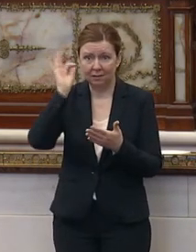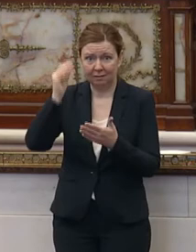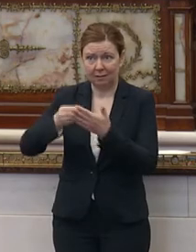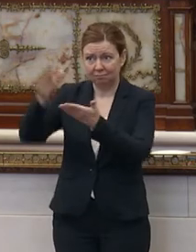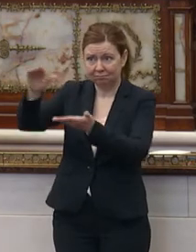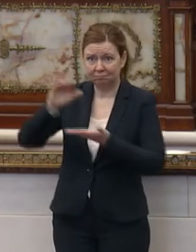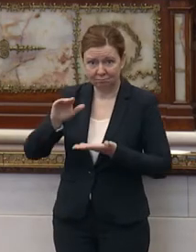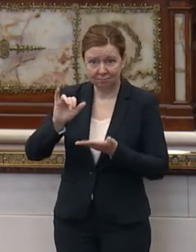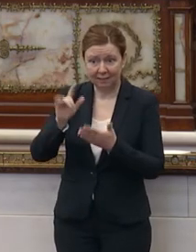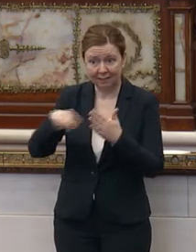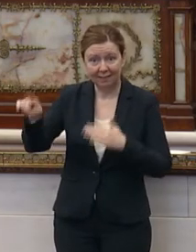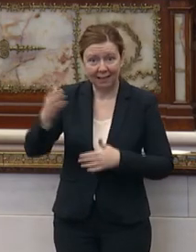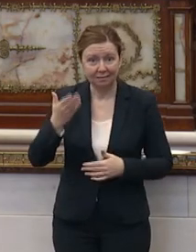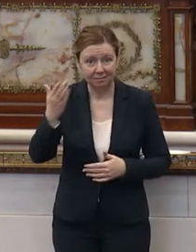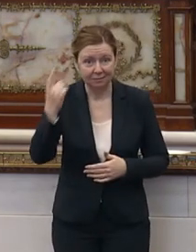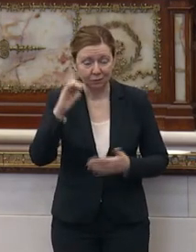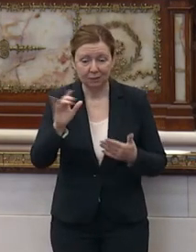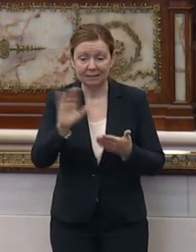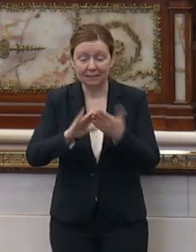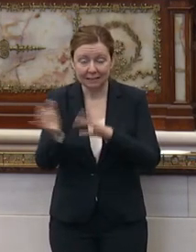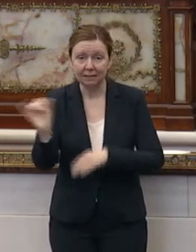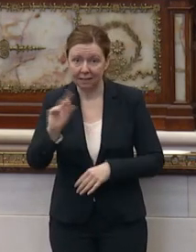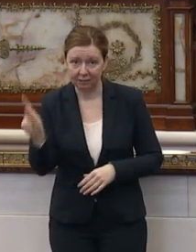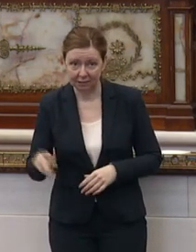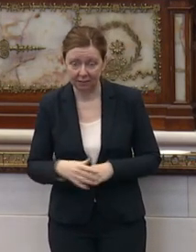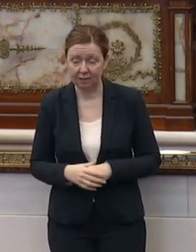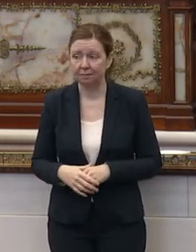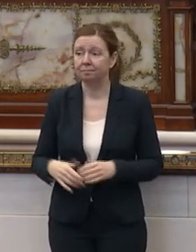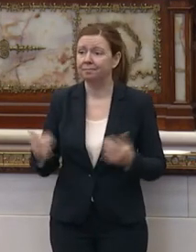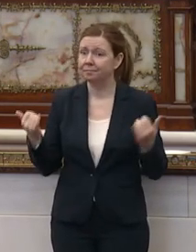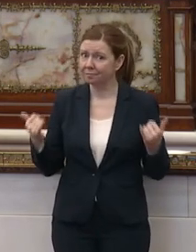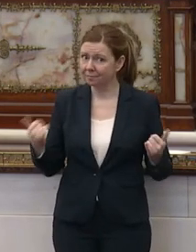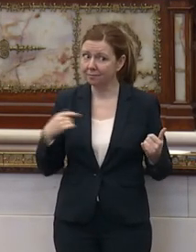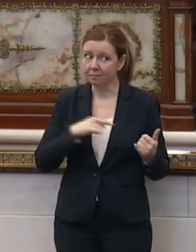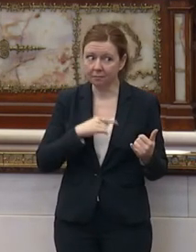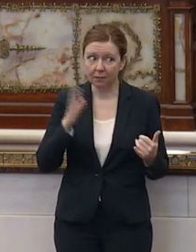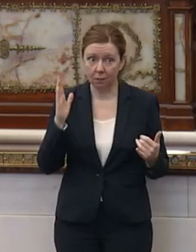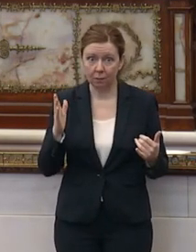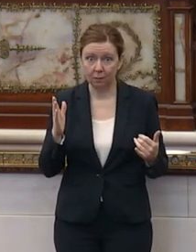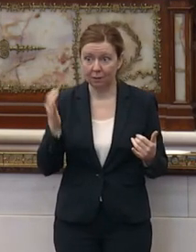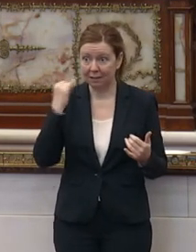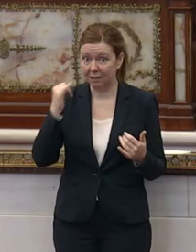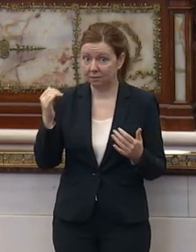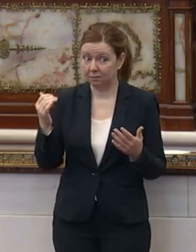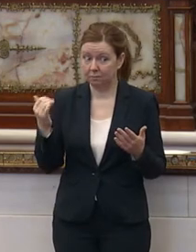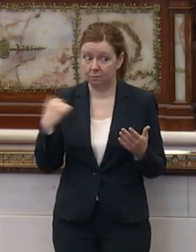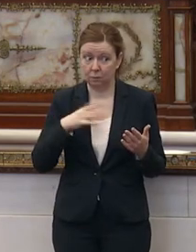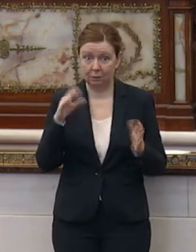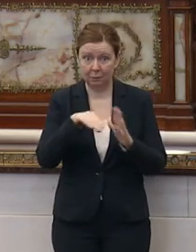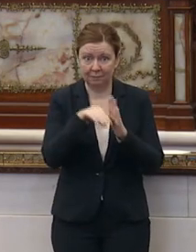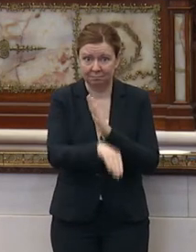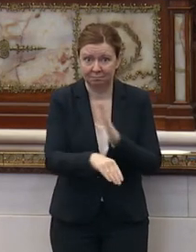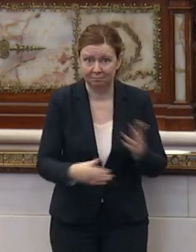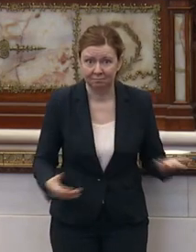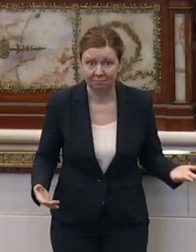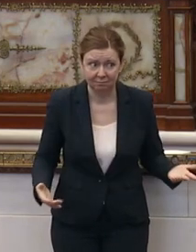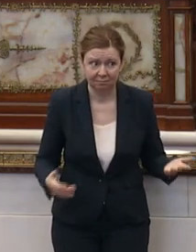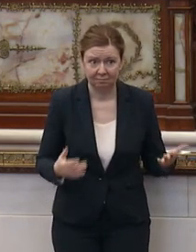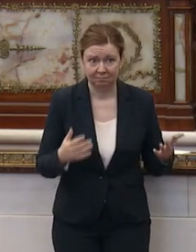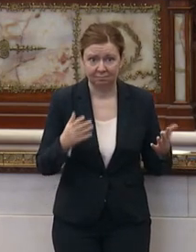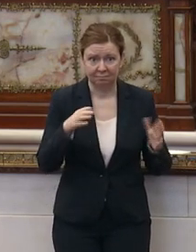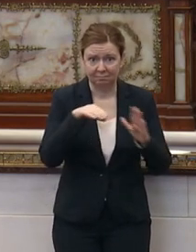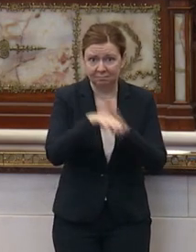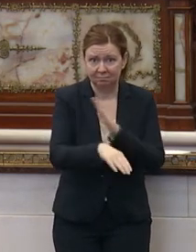they put forth for cities like Philadelphia? Right now, we would be in doom and